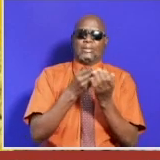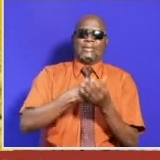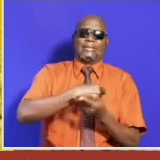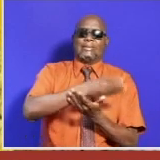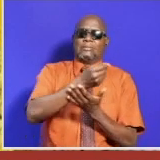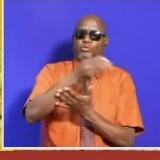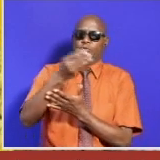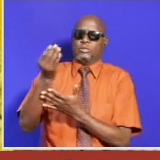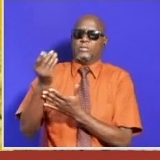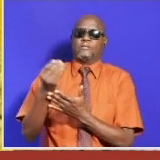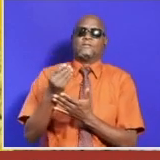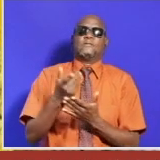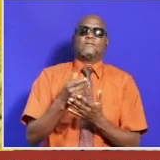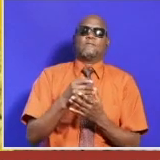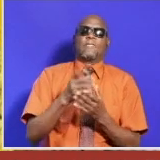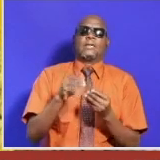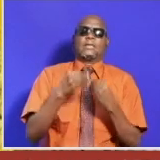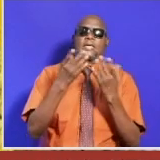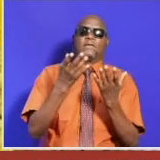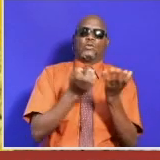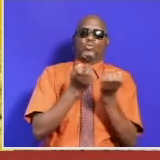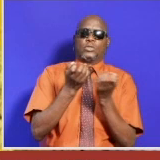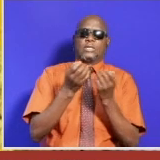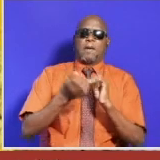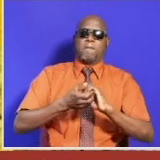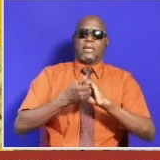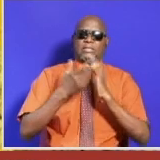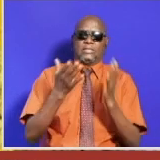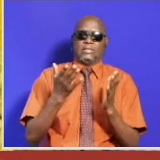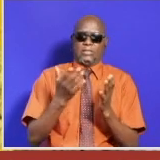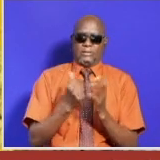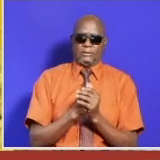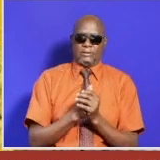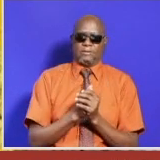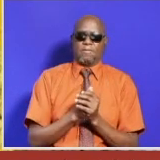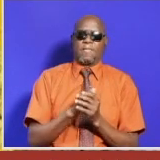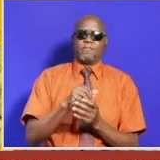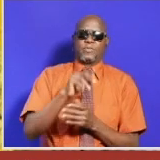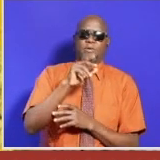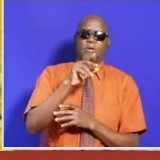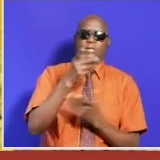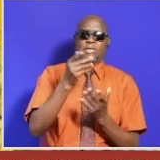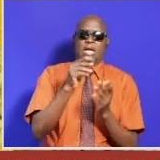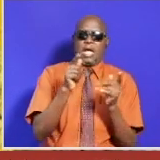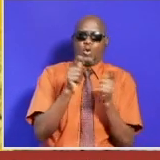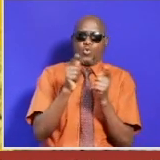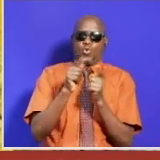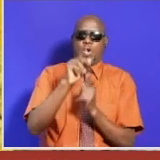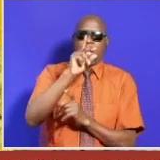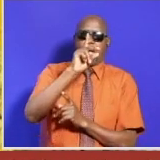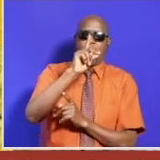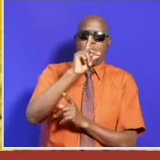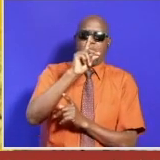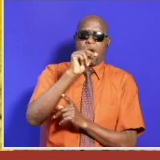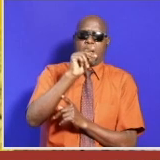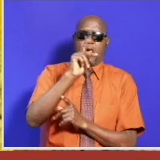giving our trading partners as well on the small packs, the Kadogo, which retails at 30 shillings, in